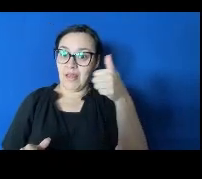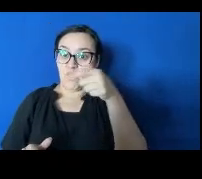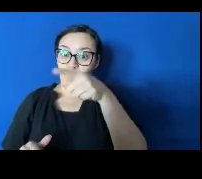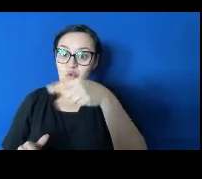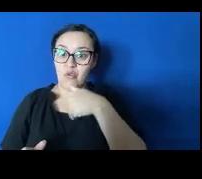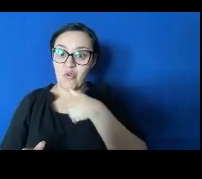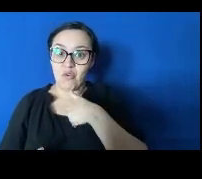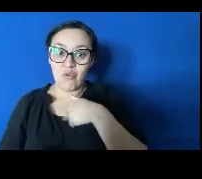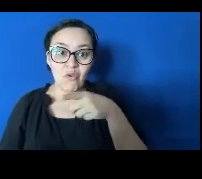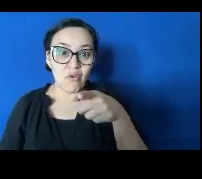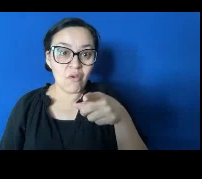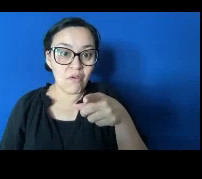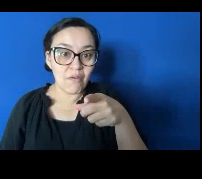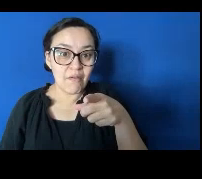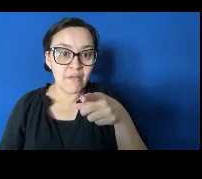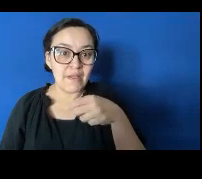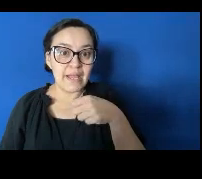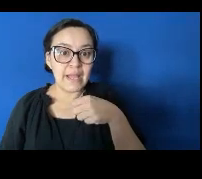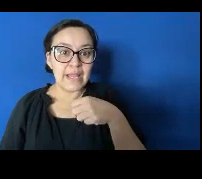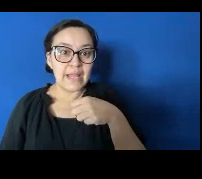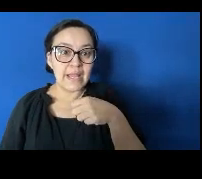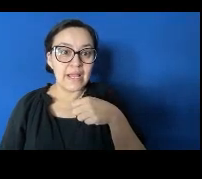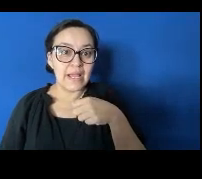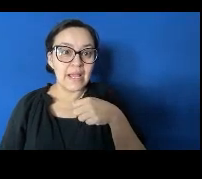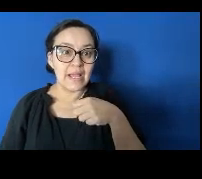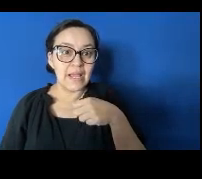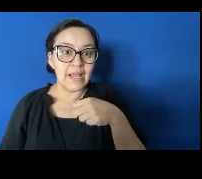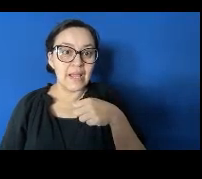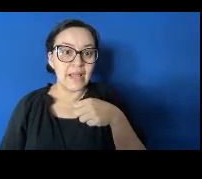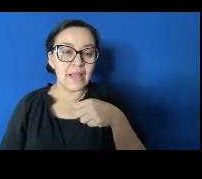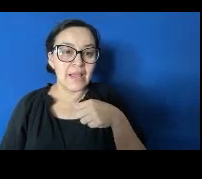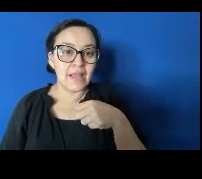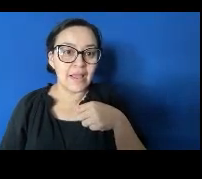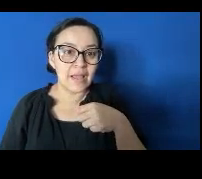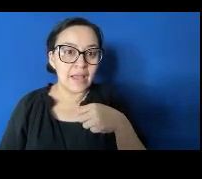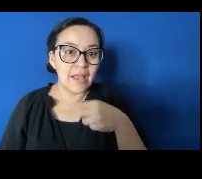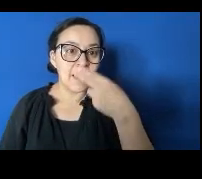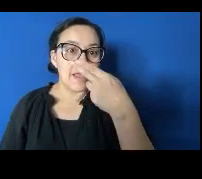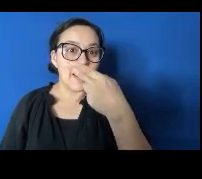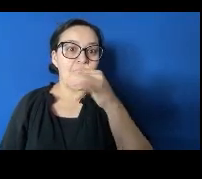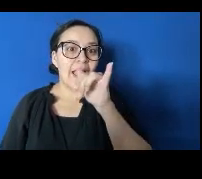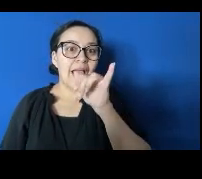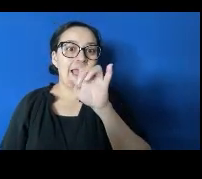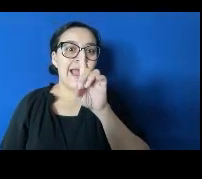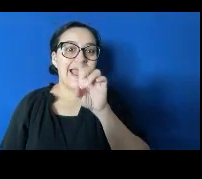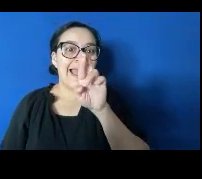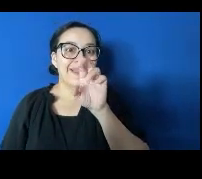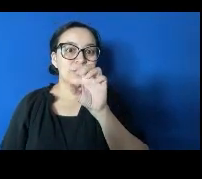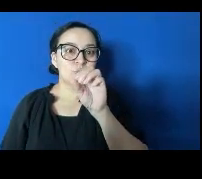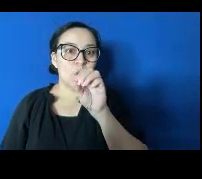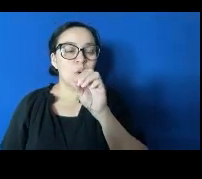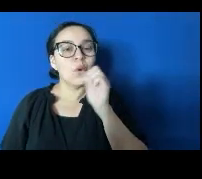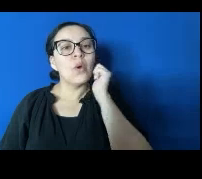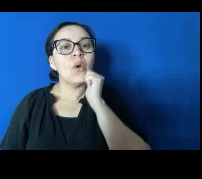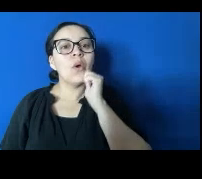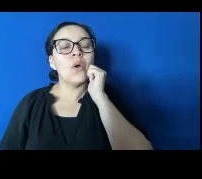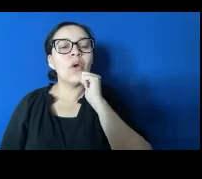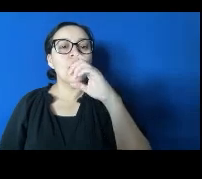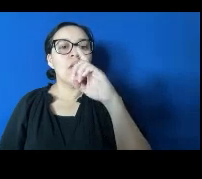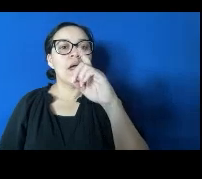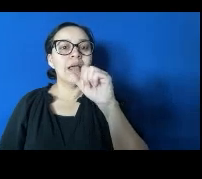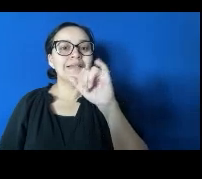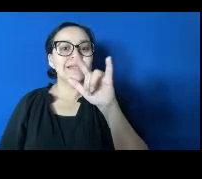platform, which is the RCU. This is essentially another platform where you can